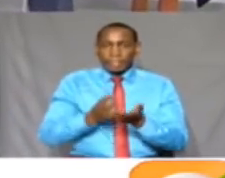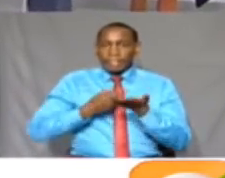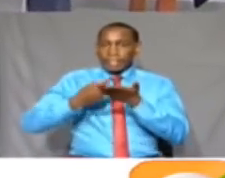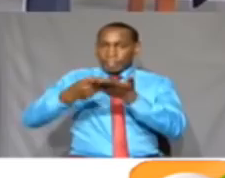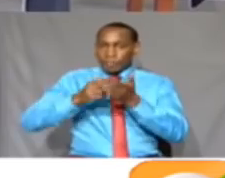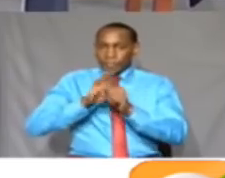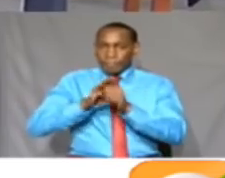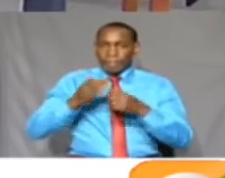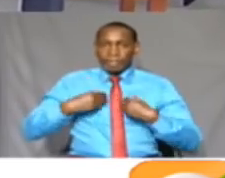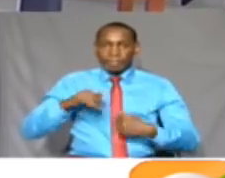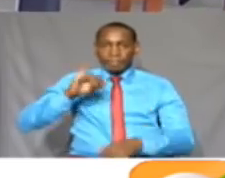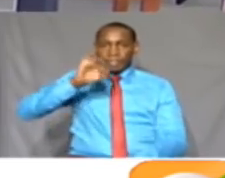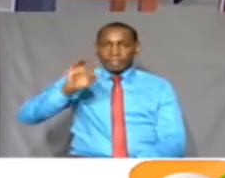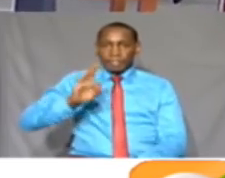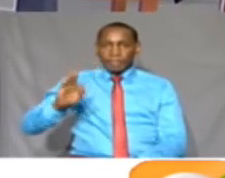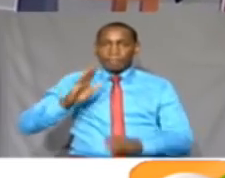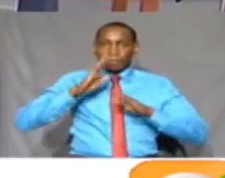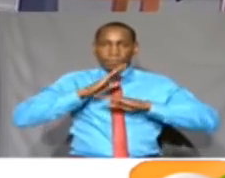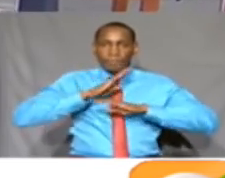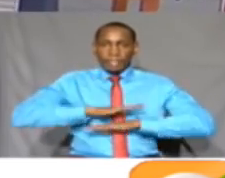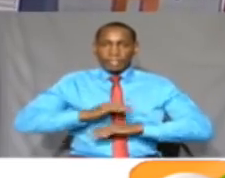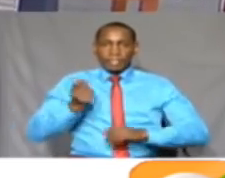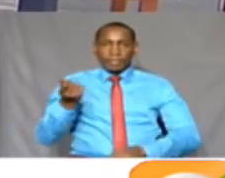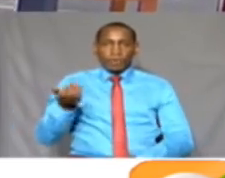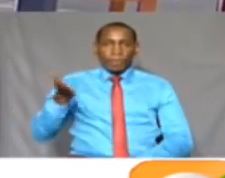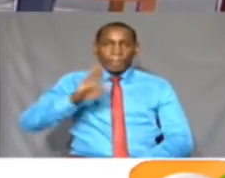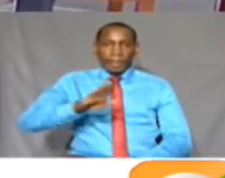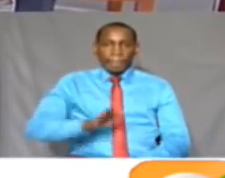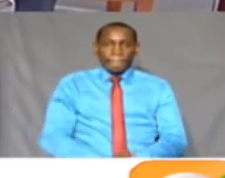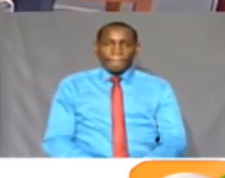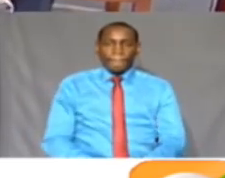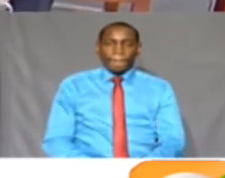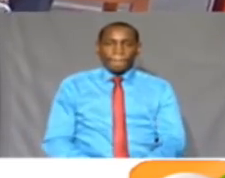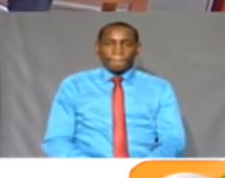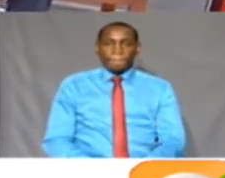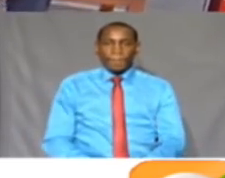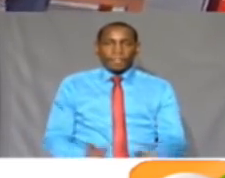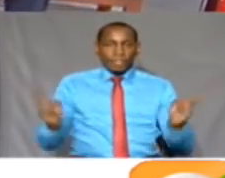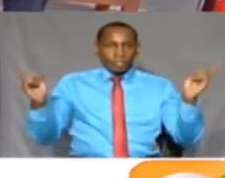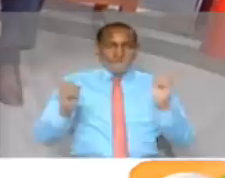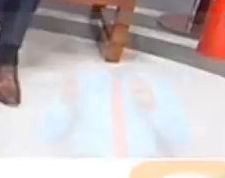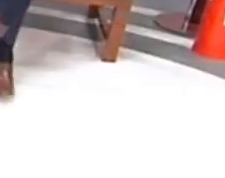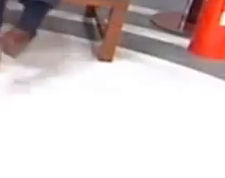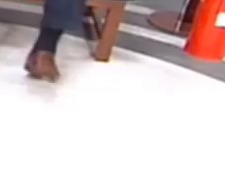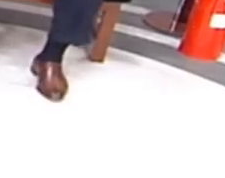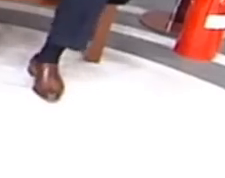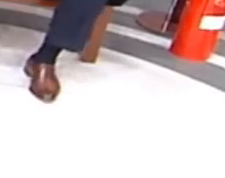Jeff Kwenanga Live takes a break. We'll be back in a moment.